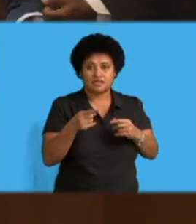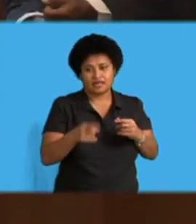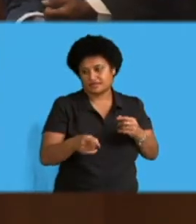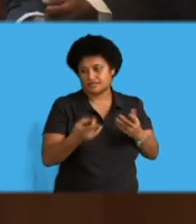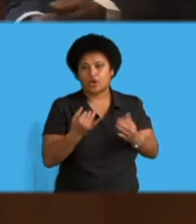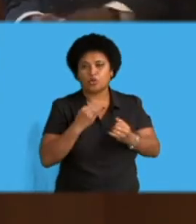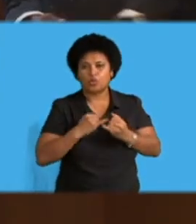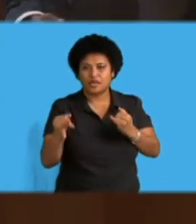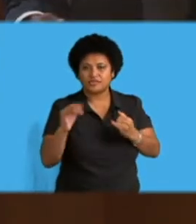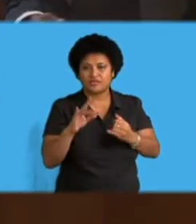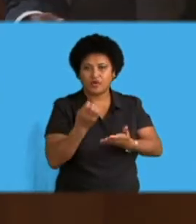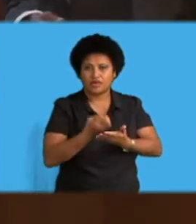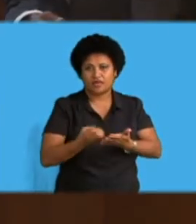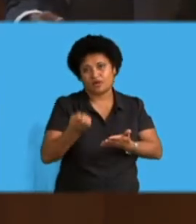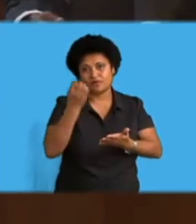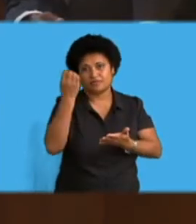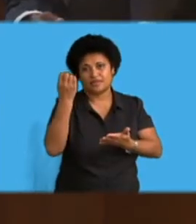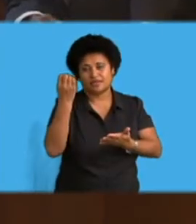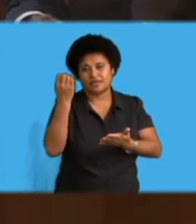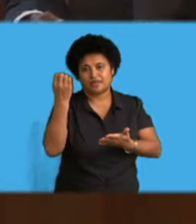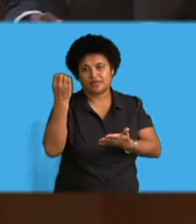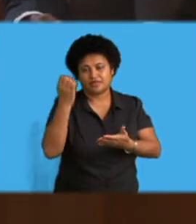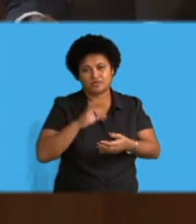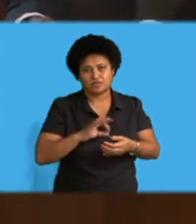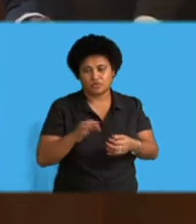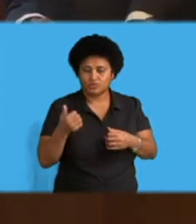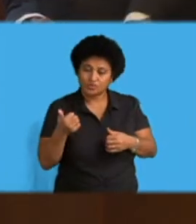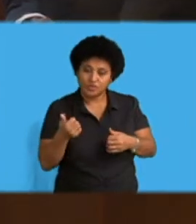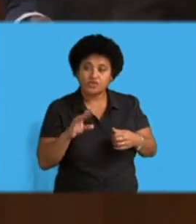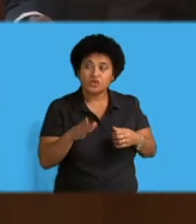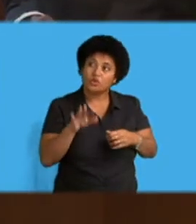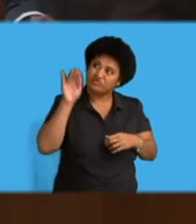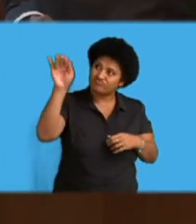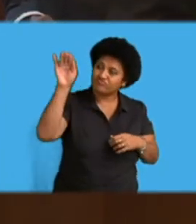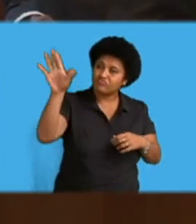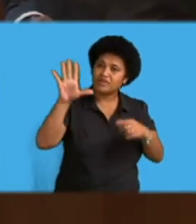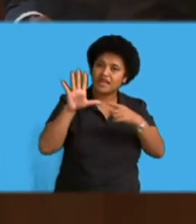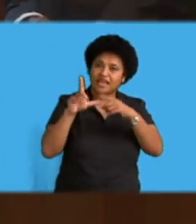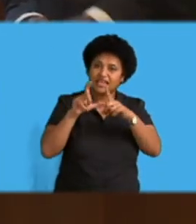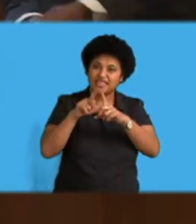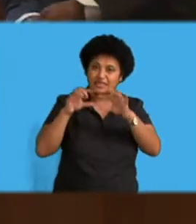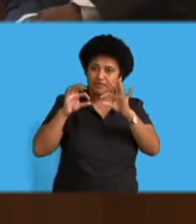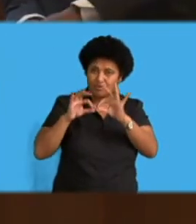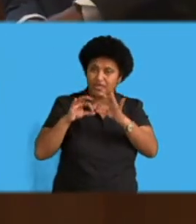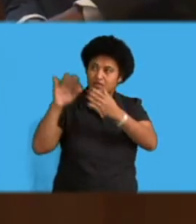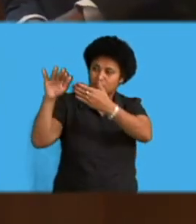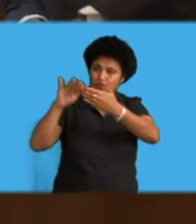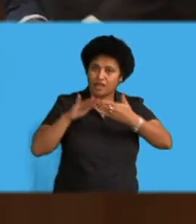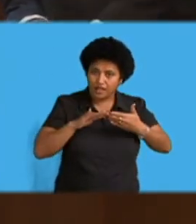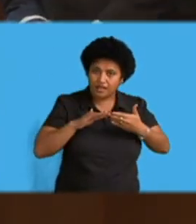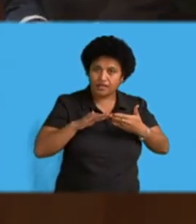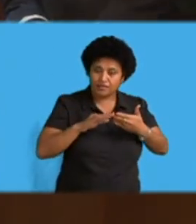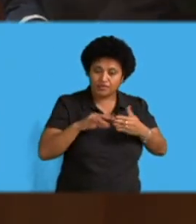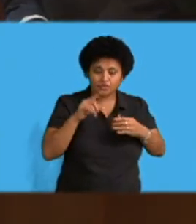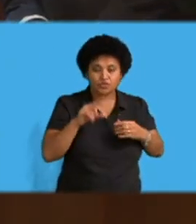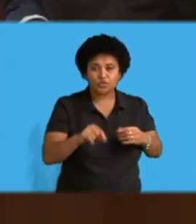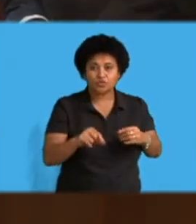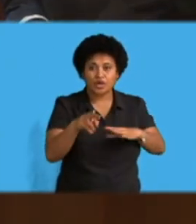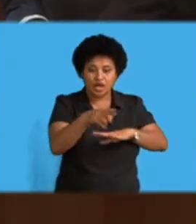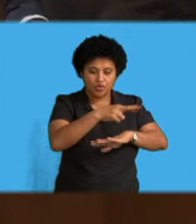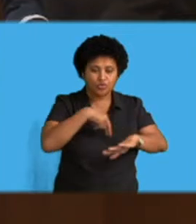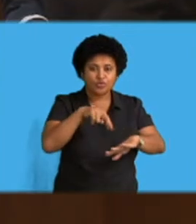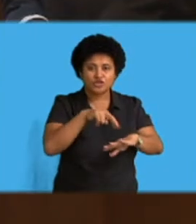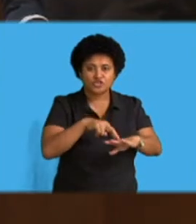Honourable Deputy Speaker, it is in this light that we urgently requested the ADB's assistance in facilitating a regional forum to bring